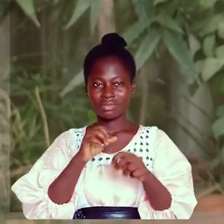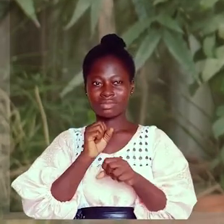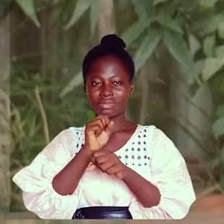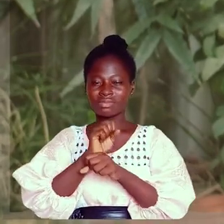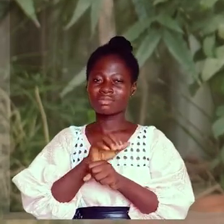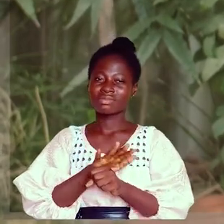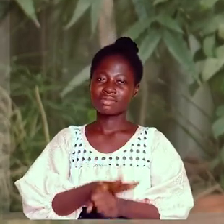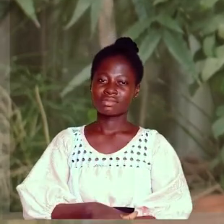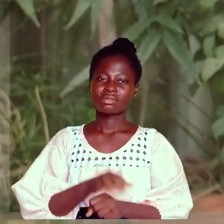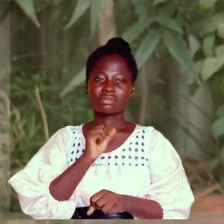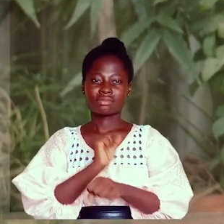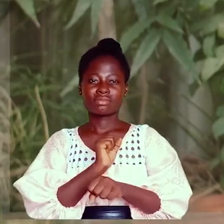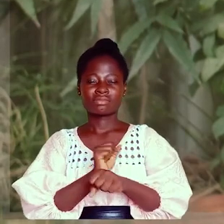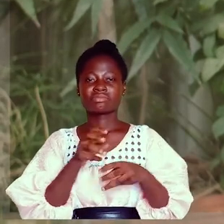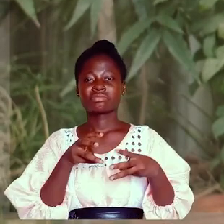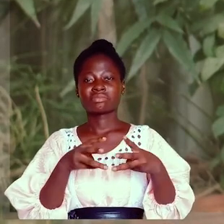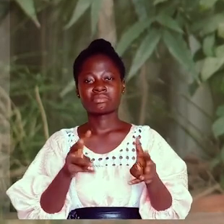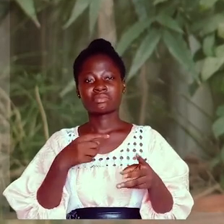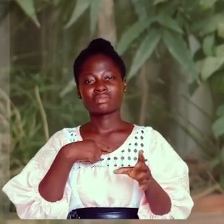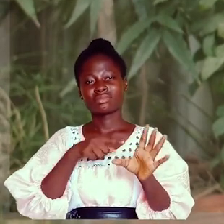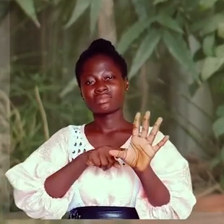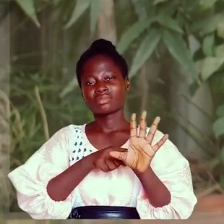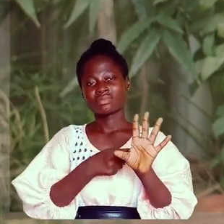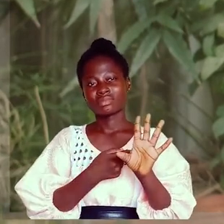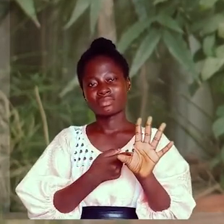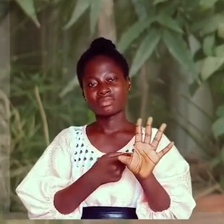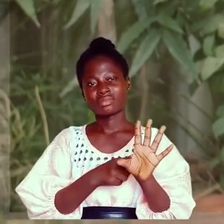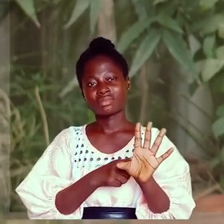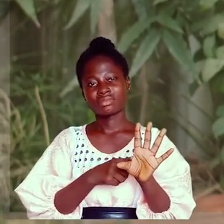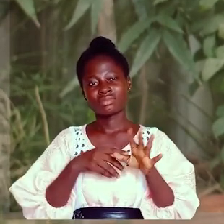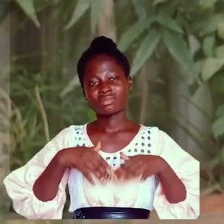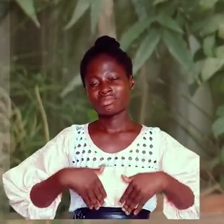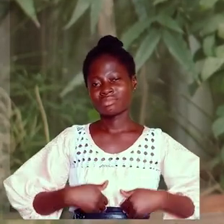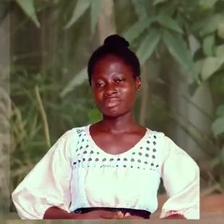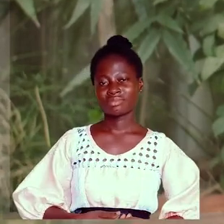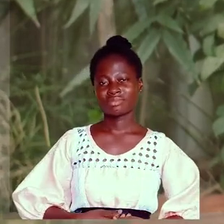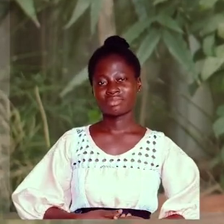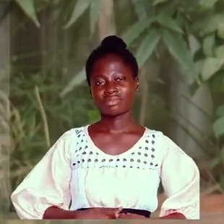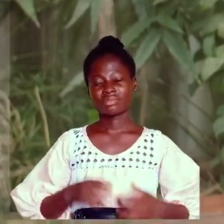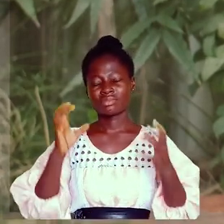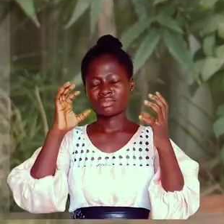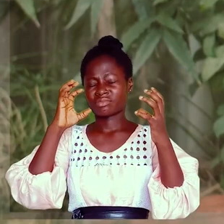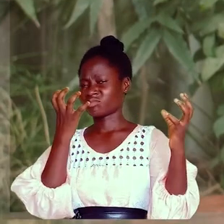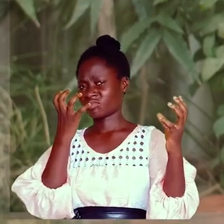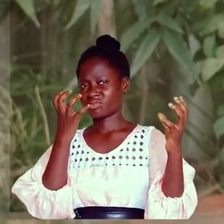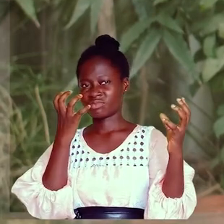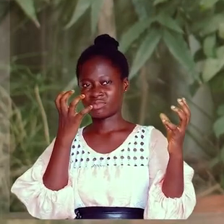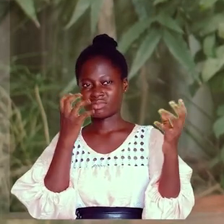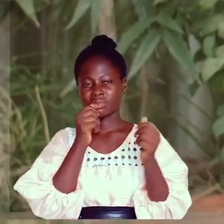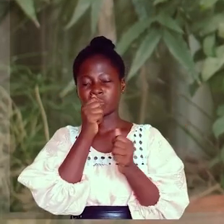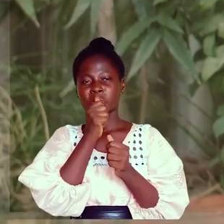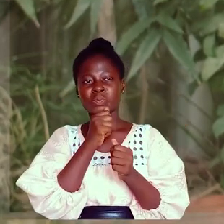of the stressful nature of the job, I began to get really, really worn out and tired. And I opened up